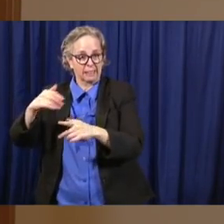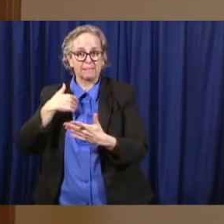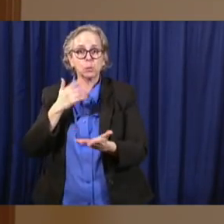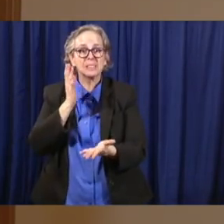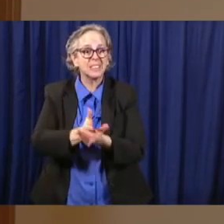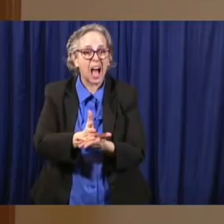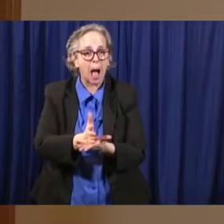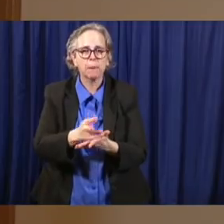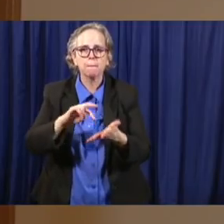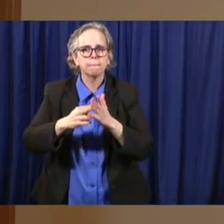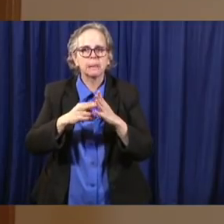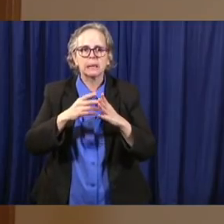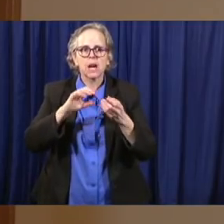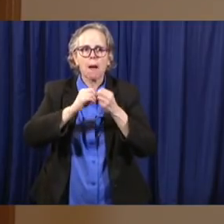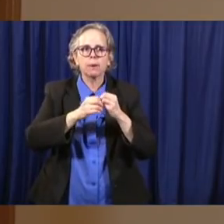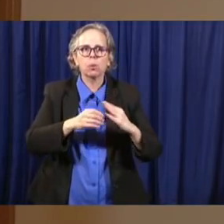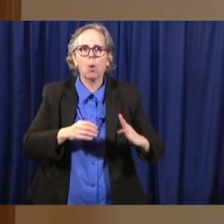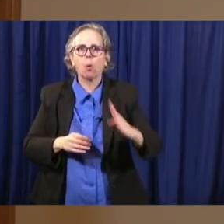slide.